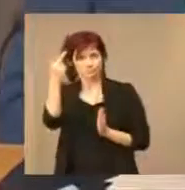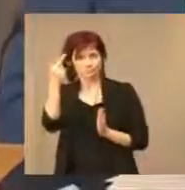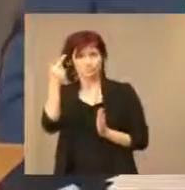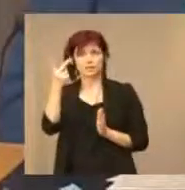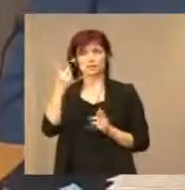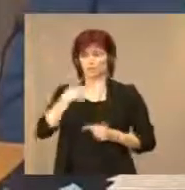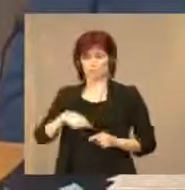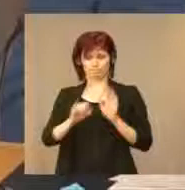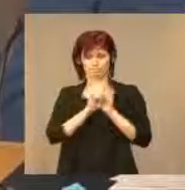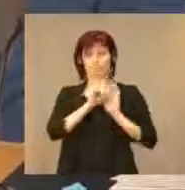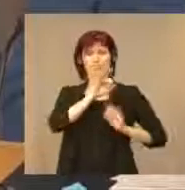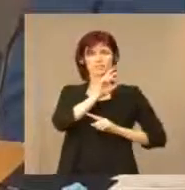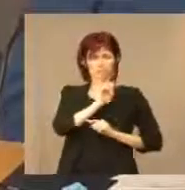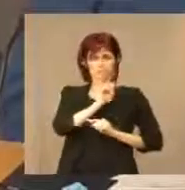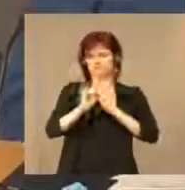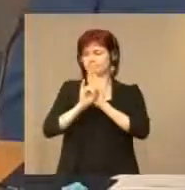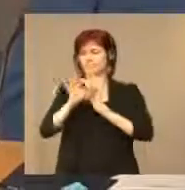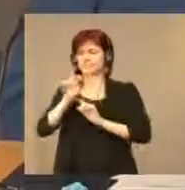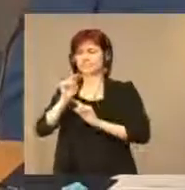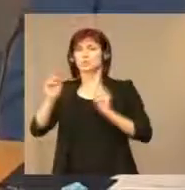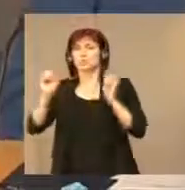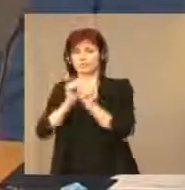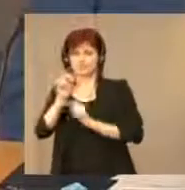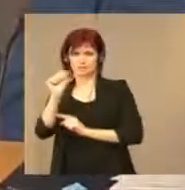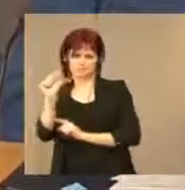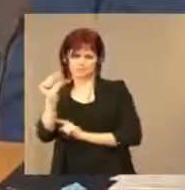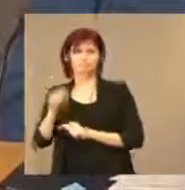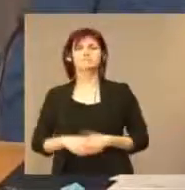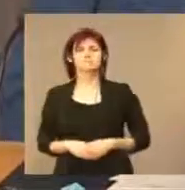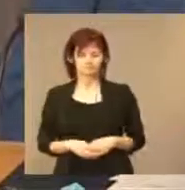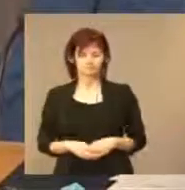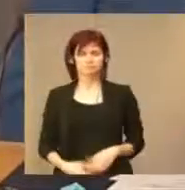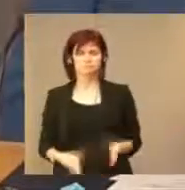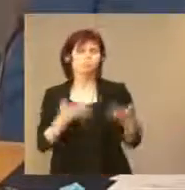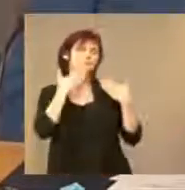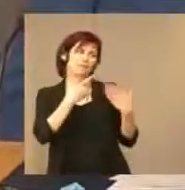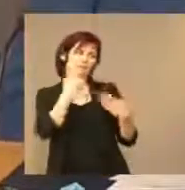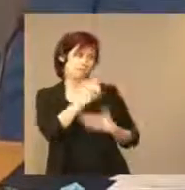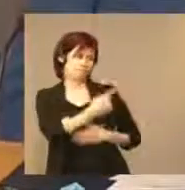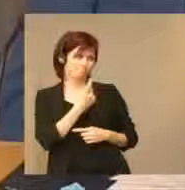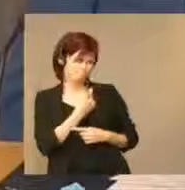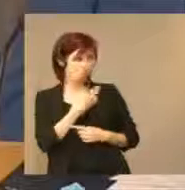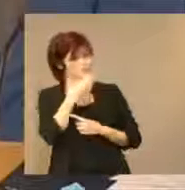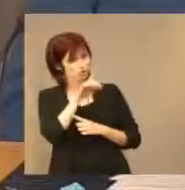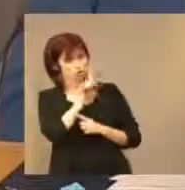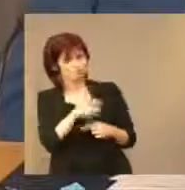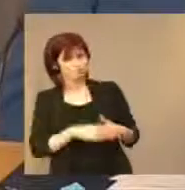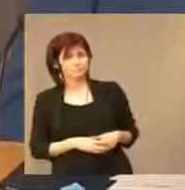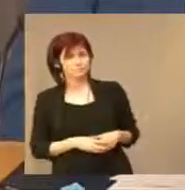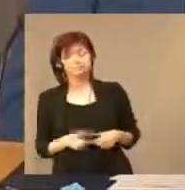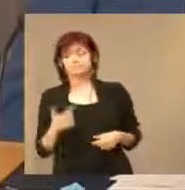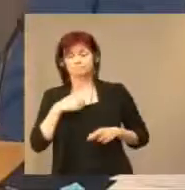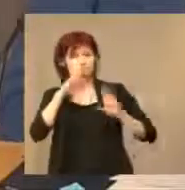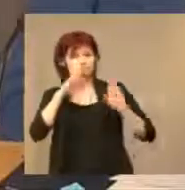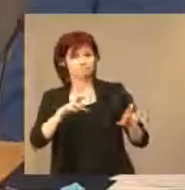disabled? Right. Thank you for the question. It's a good question. And what I would say to that is that I think